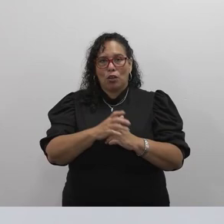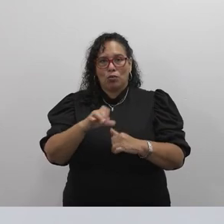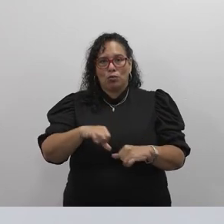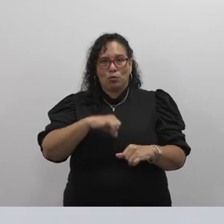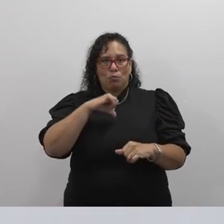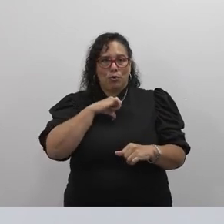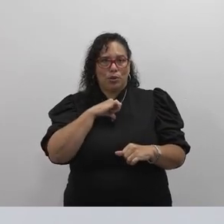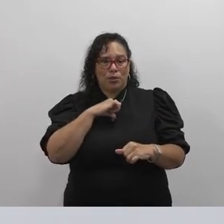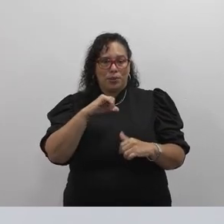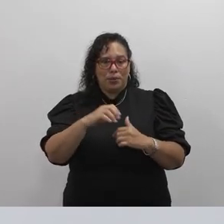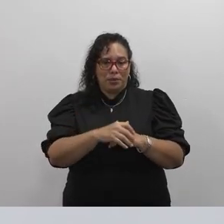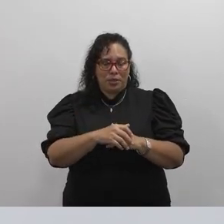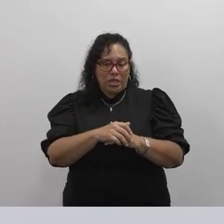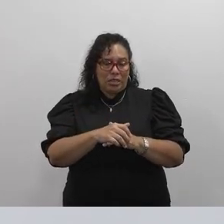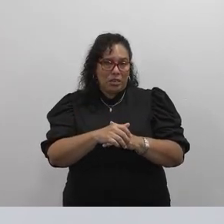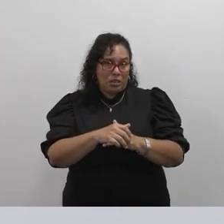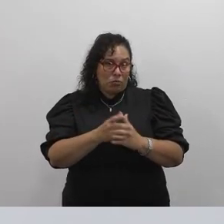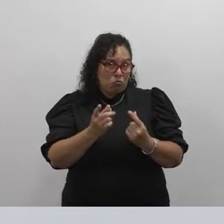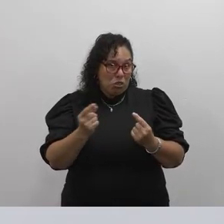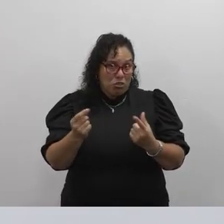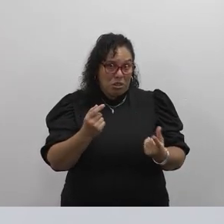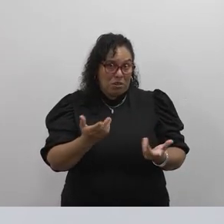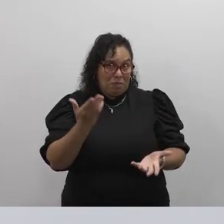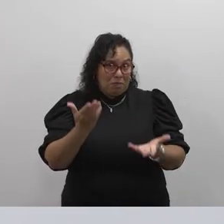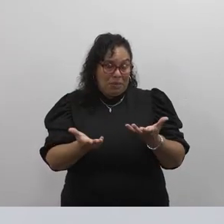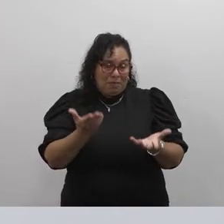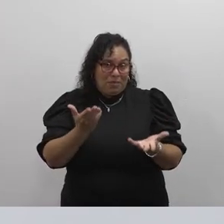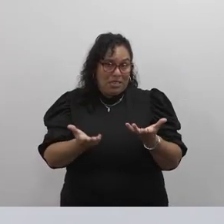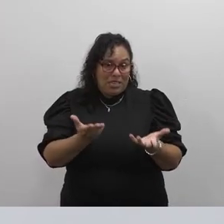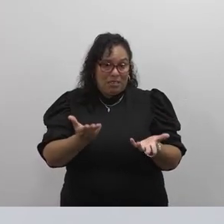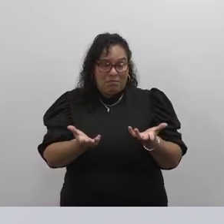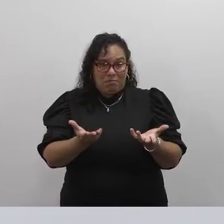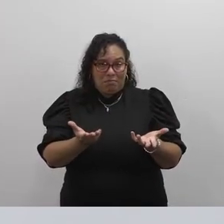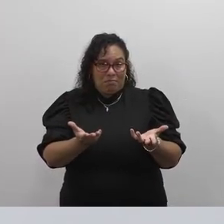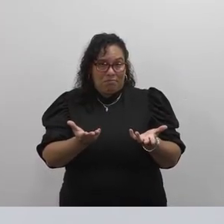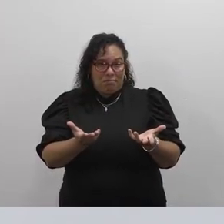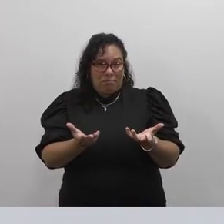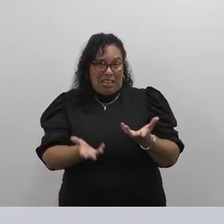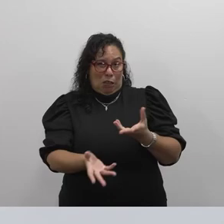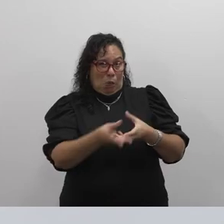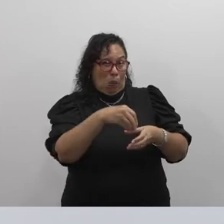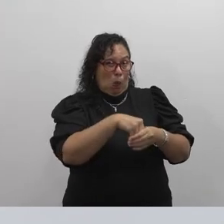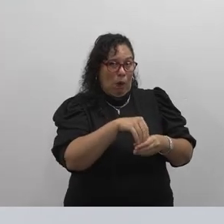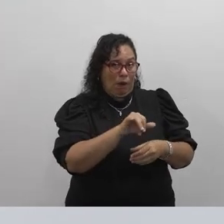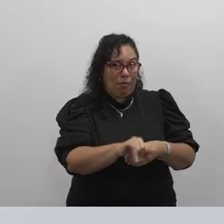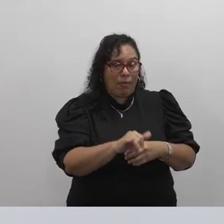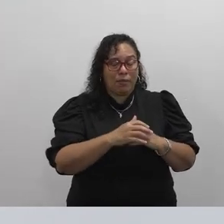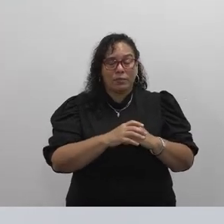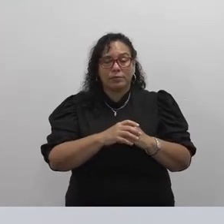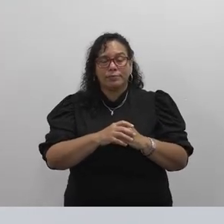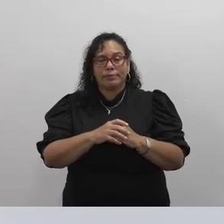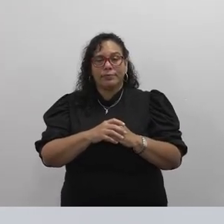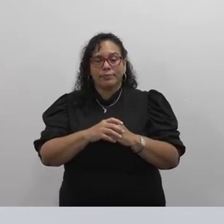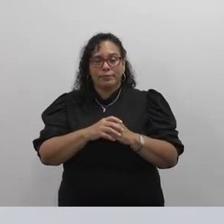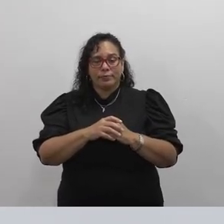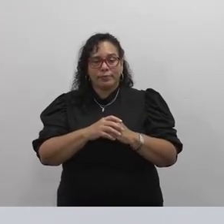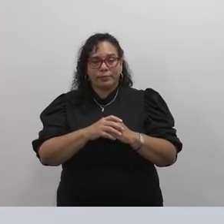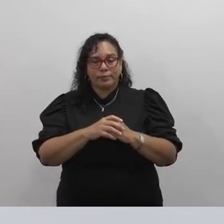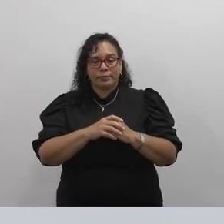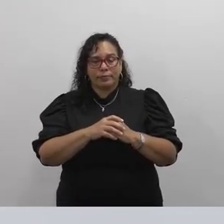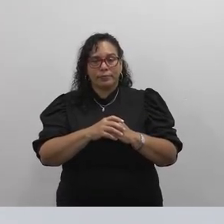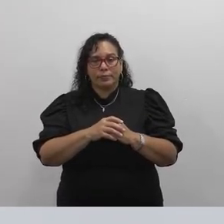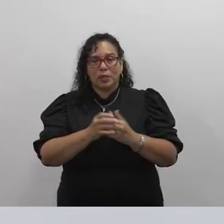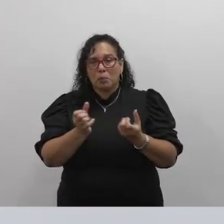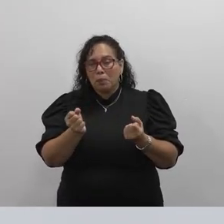just done, right? You might not want that to be in something like that. I think, for example, about our, well, there's been a